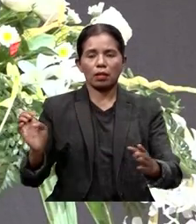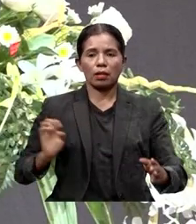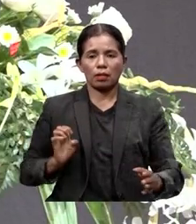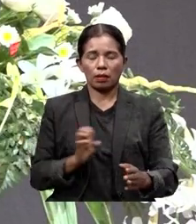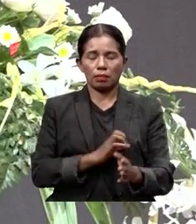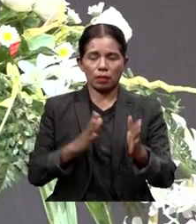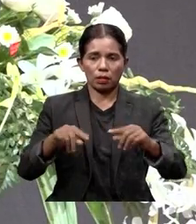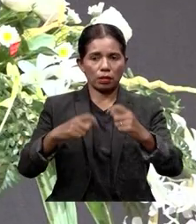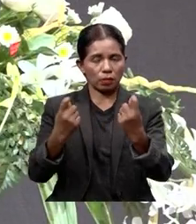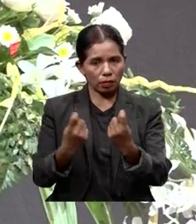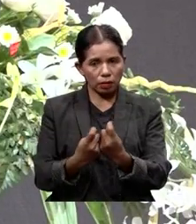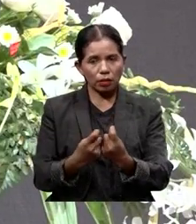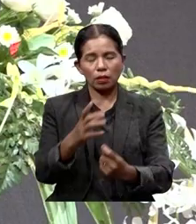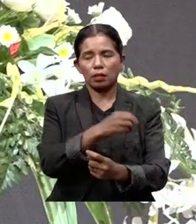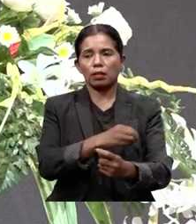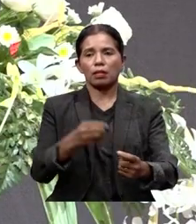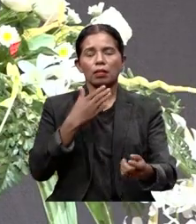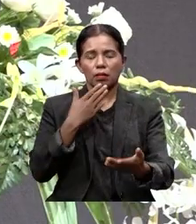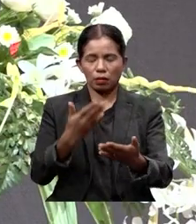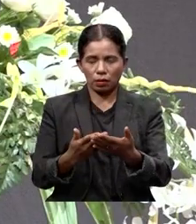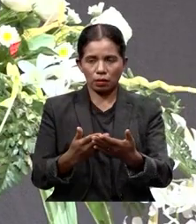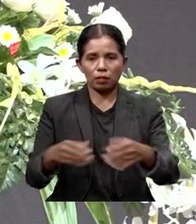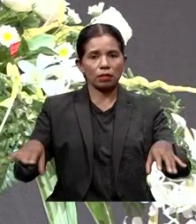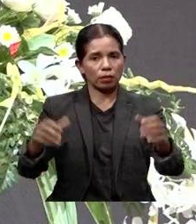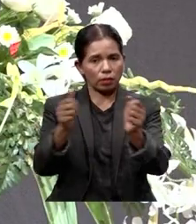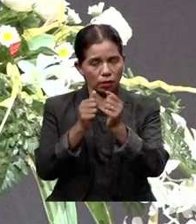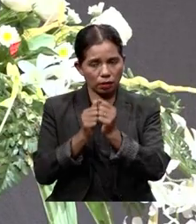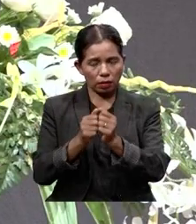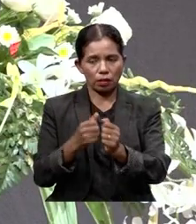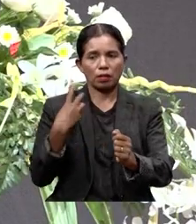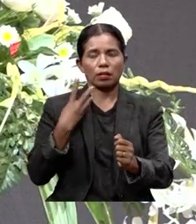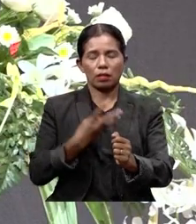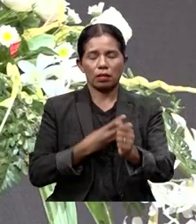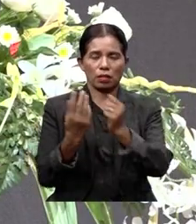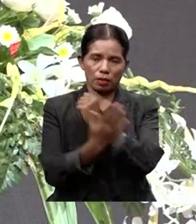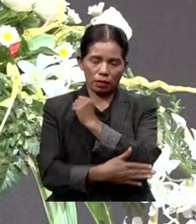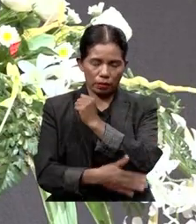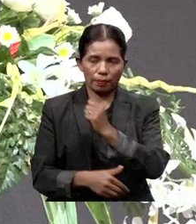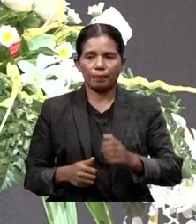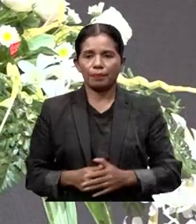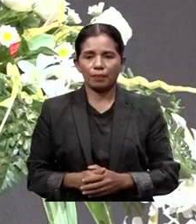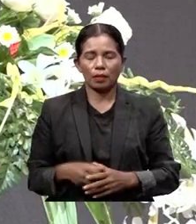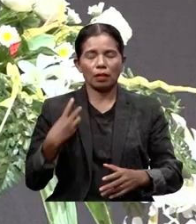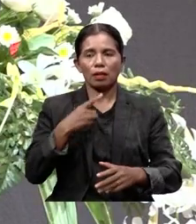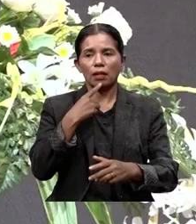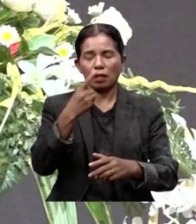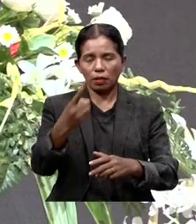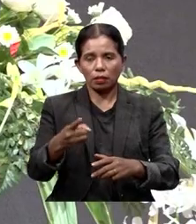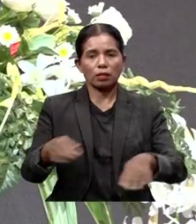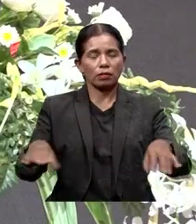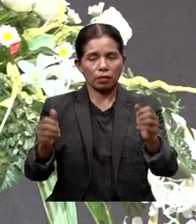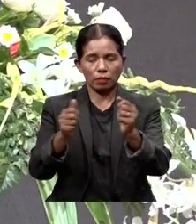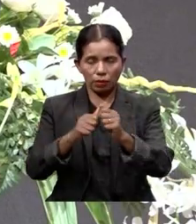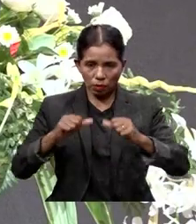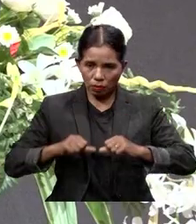been instrumental in strengthening the bonds of cooperation between our nations. I extend my best wishes for the